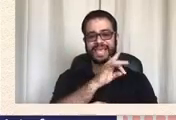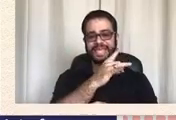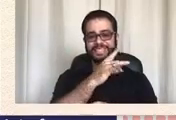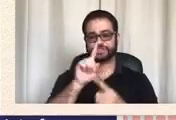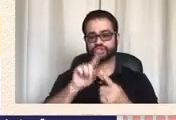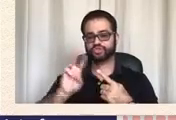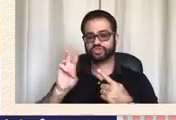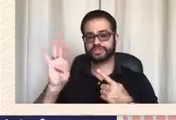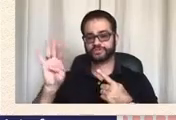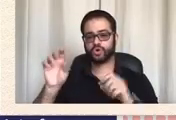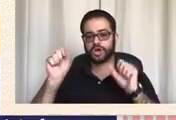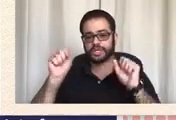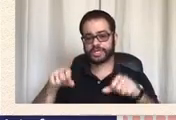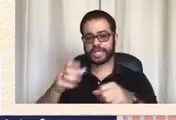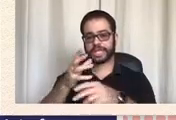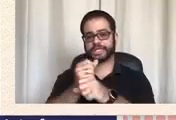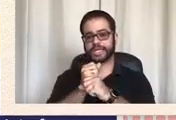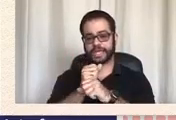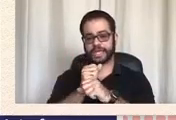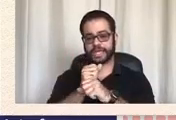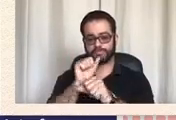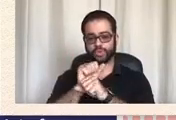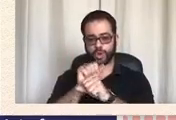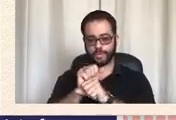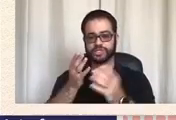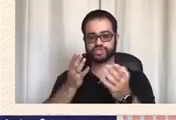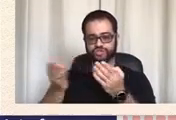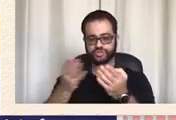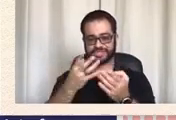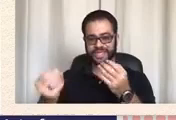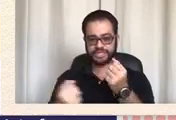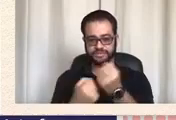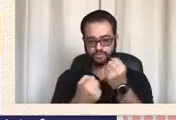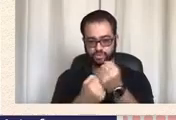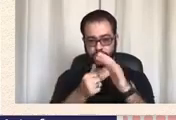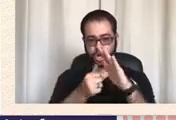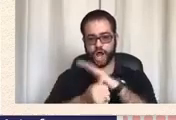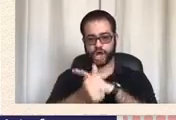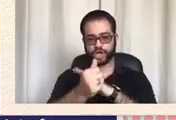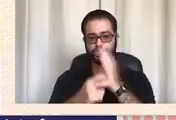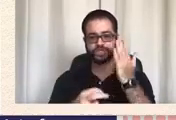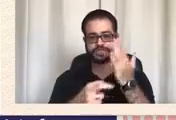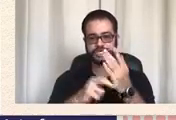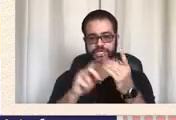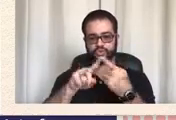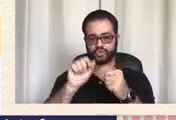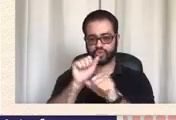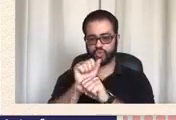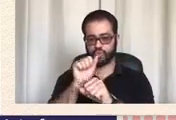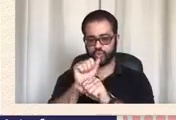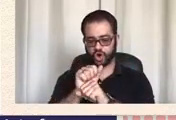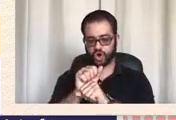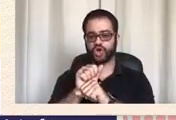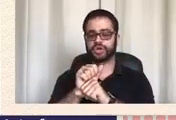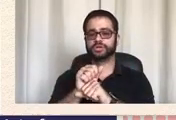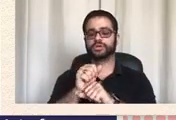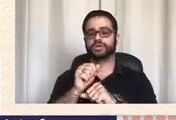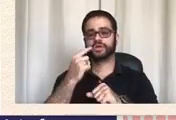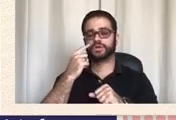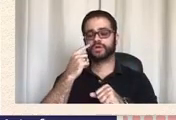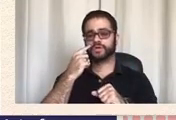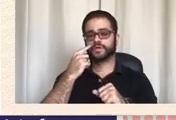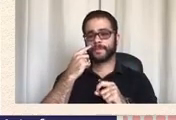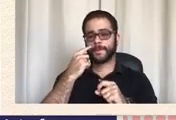receive employment-related services and supports under the Ticket to Work and Work Incentive Improvement Act of 1999. So